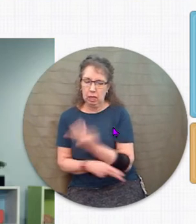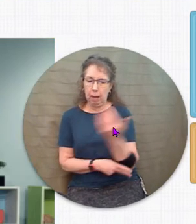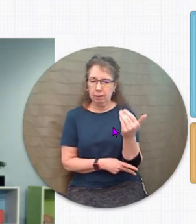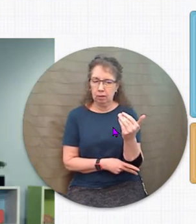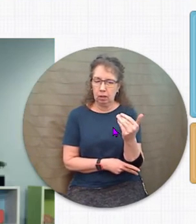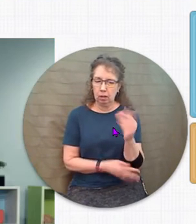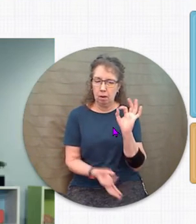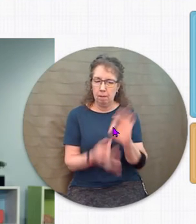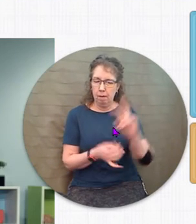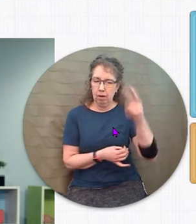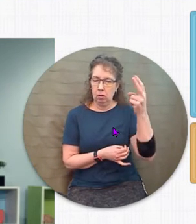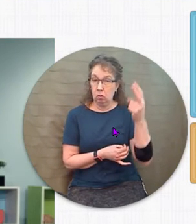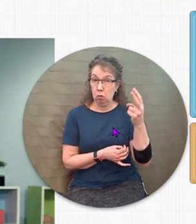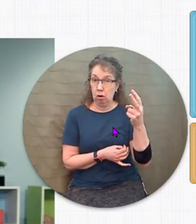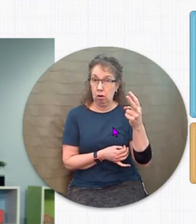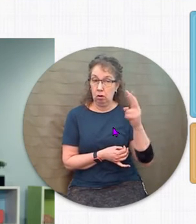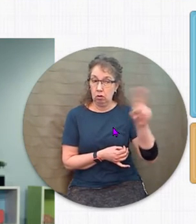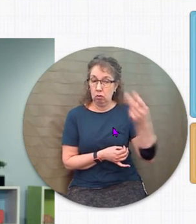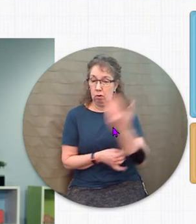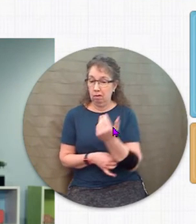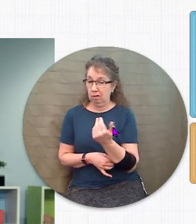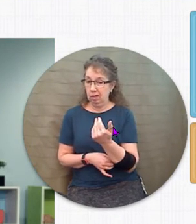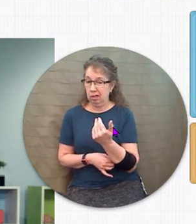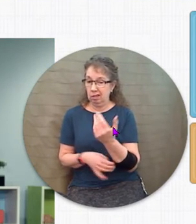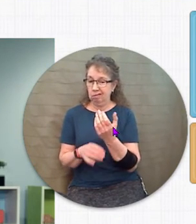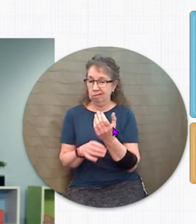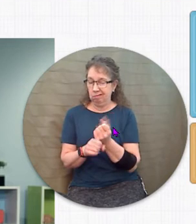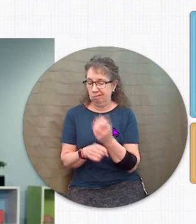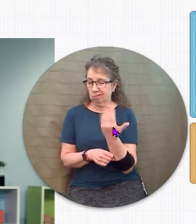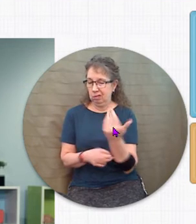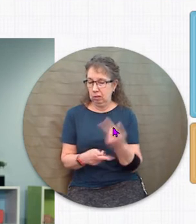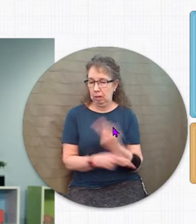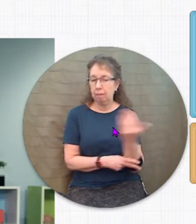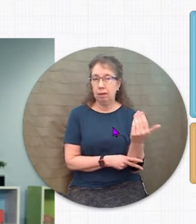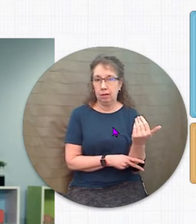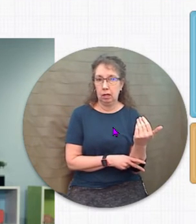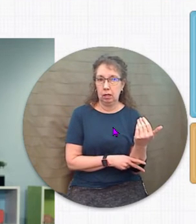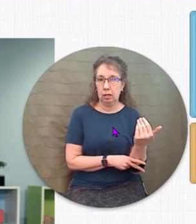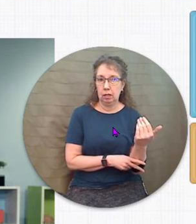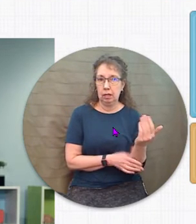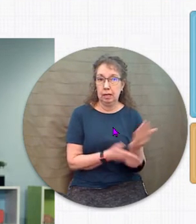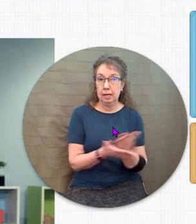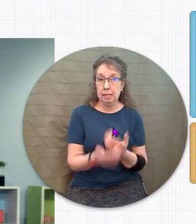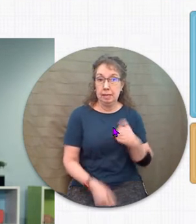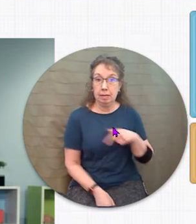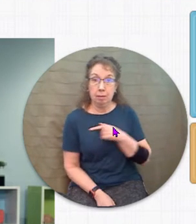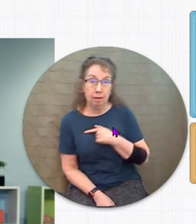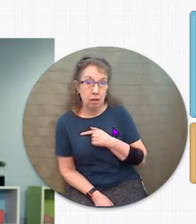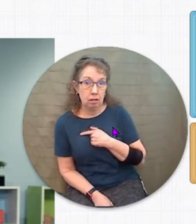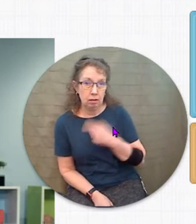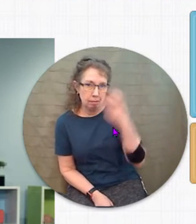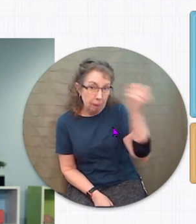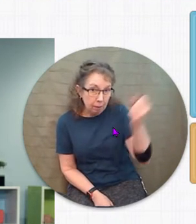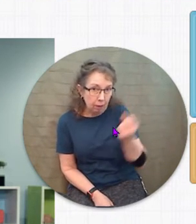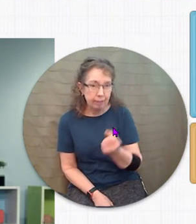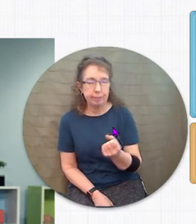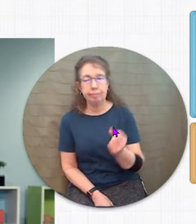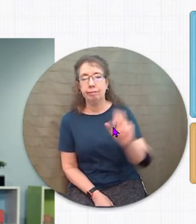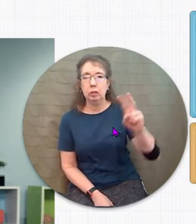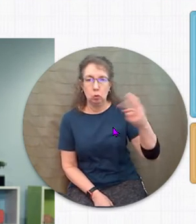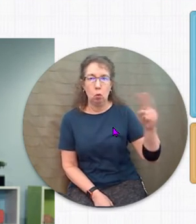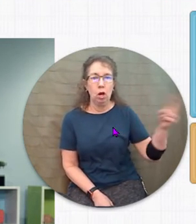like, you know, when you square 15, you'll get 15 times 15. And some of us have those memorized. And if you don't, you